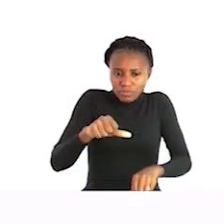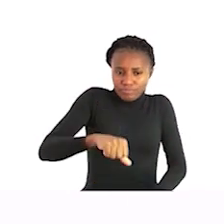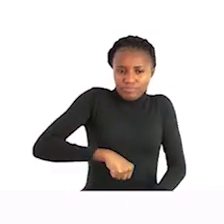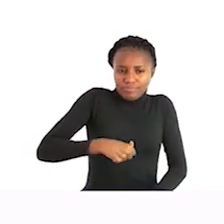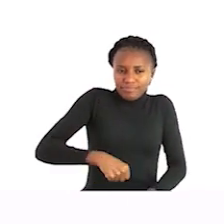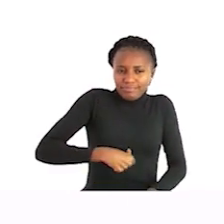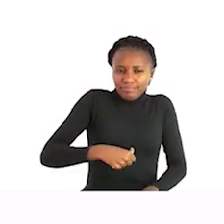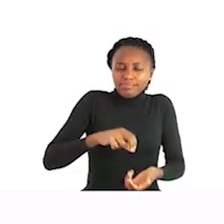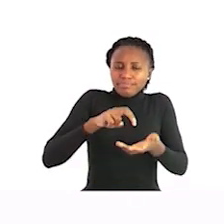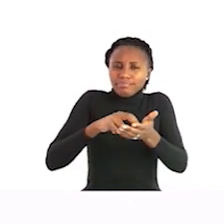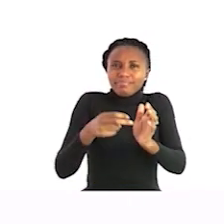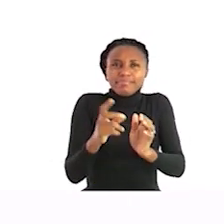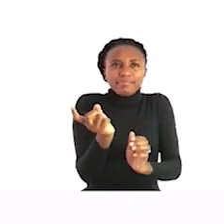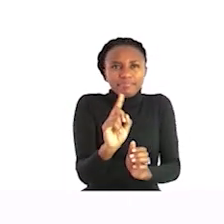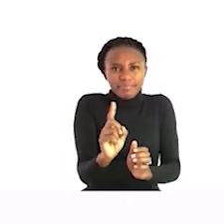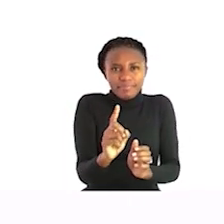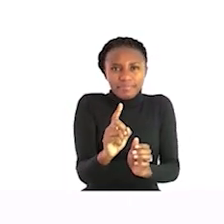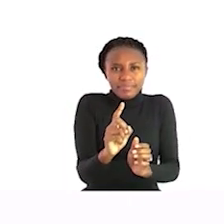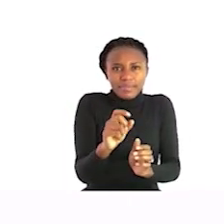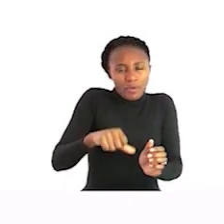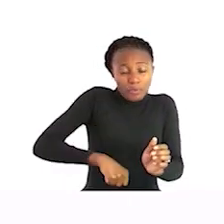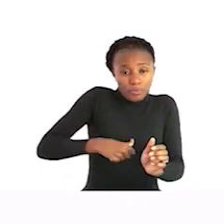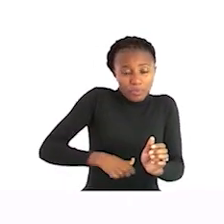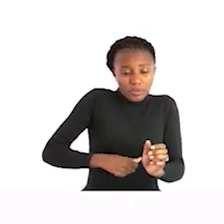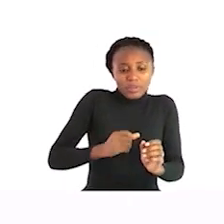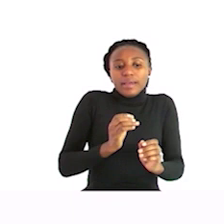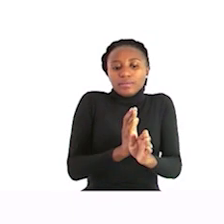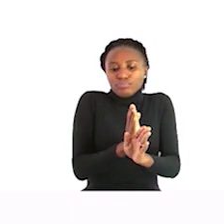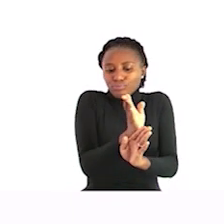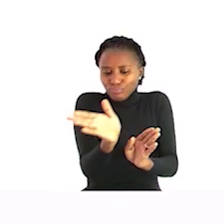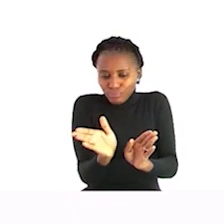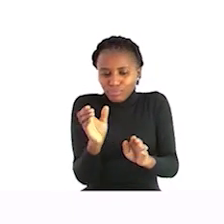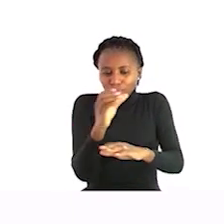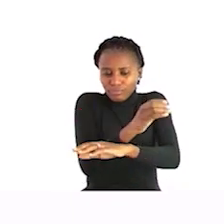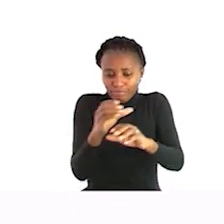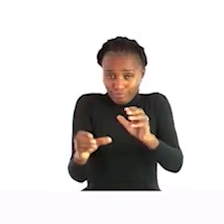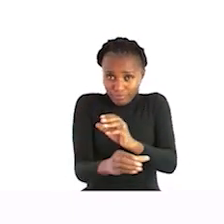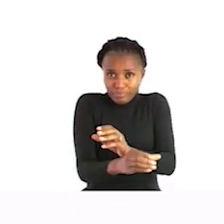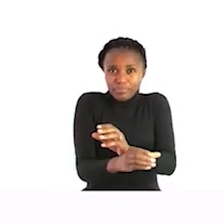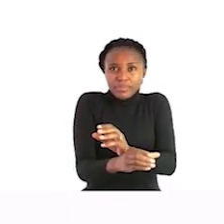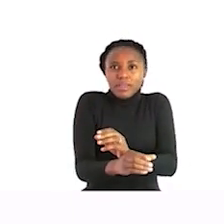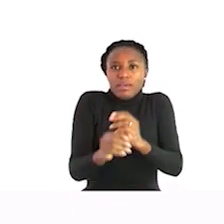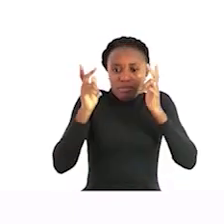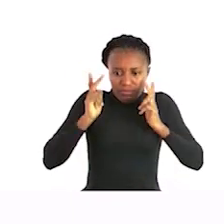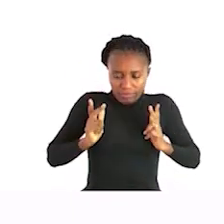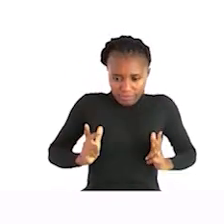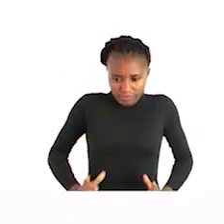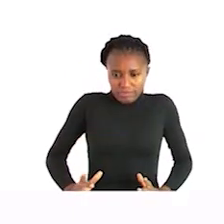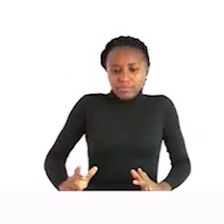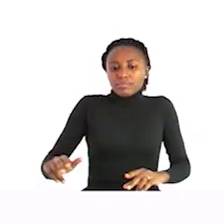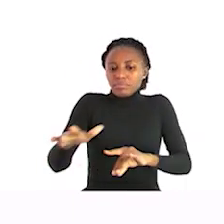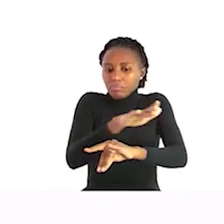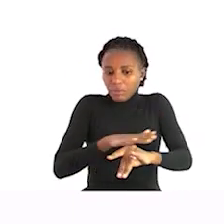is disease. A disease, a disorder of structure or function in a human, animal, or